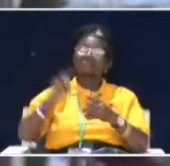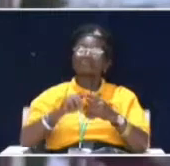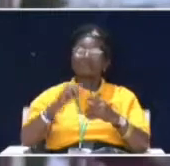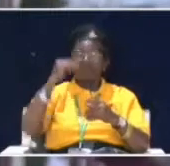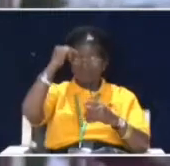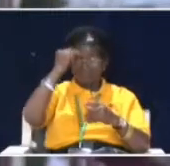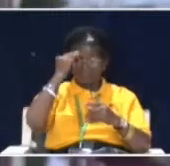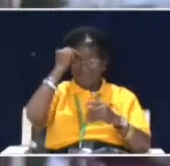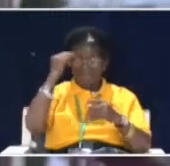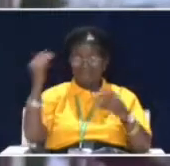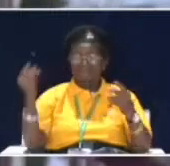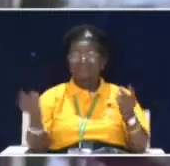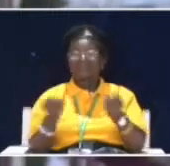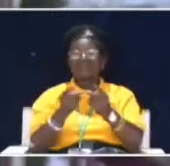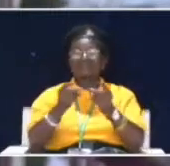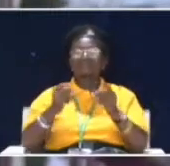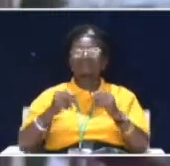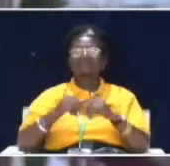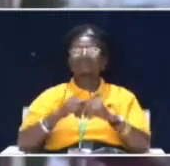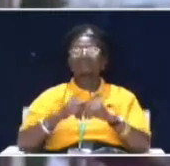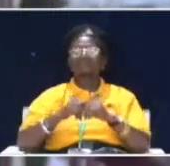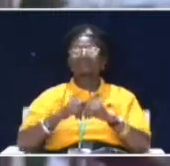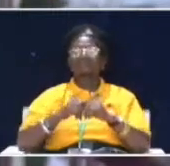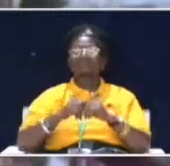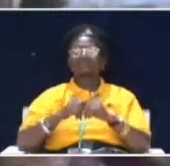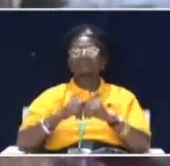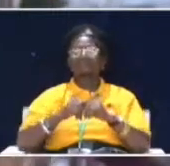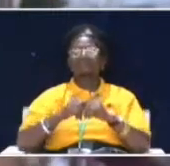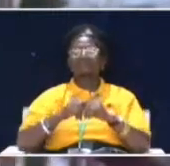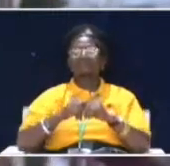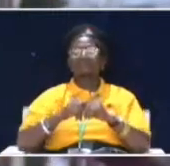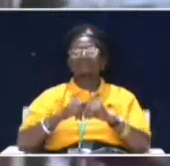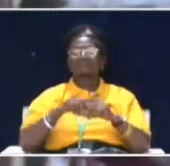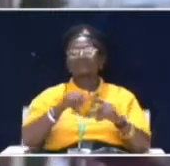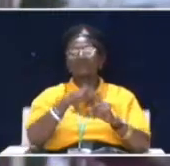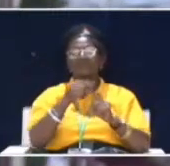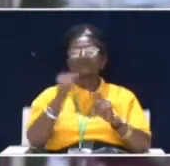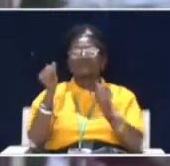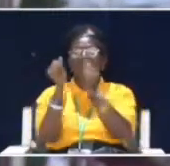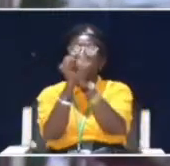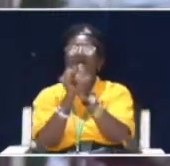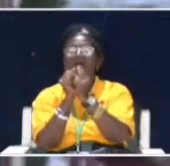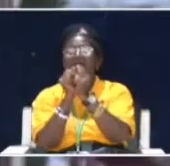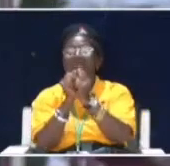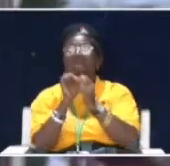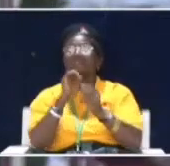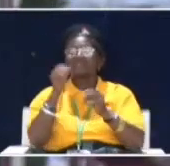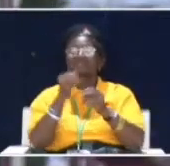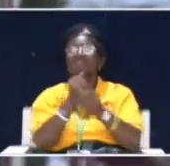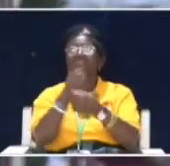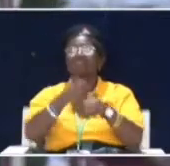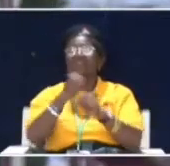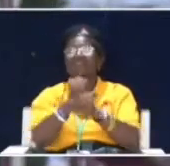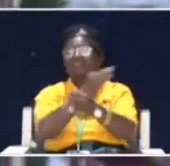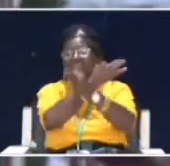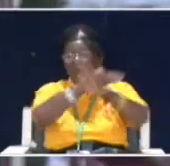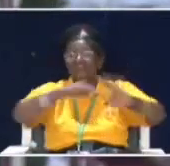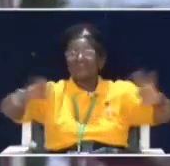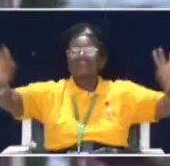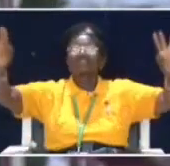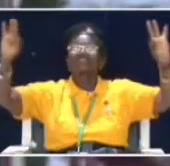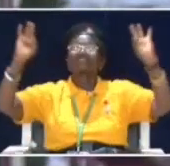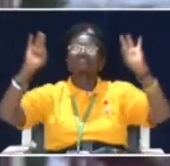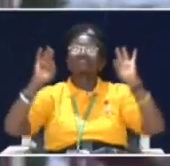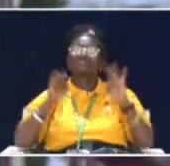gan won ran lo si ile iwosan awon larun opolo. And when the captive is set free, sugbon nigba ti eni tin be ninu ode ba